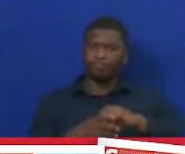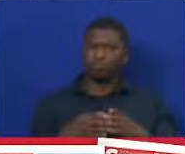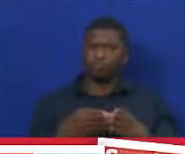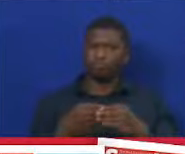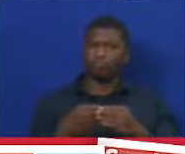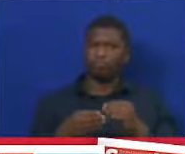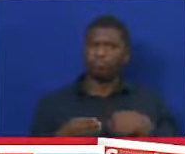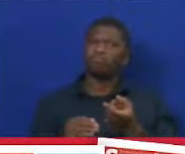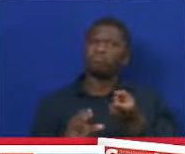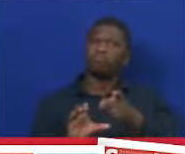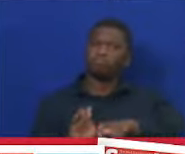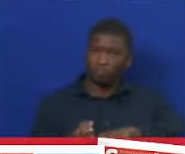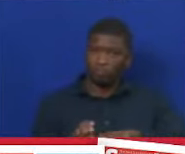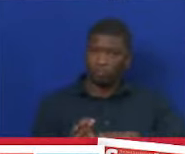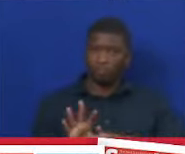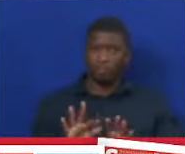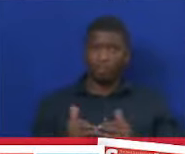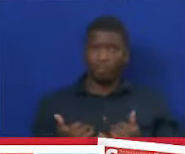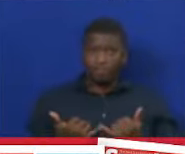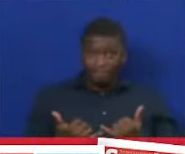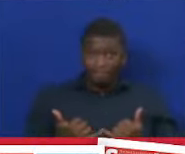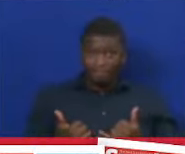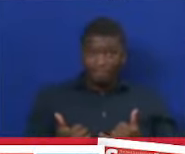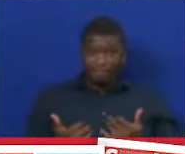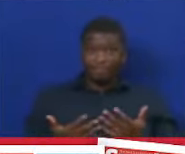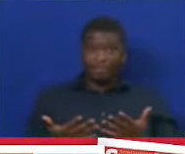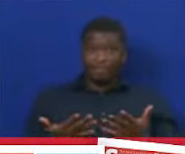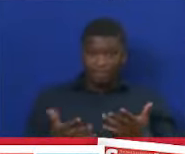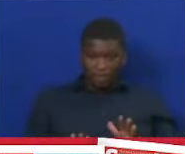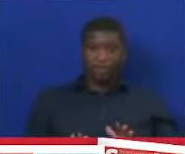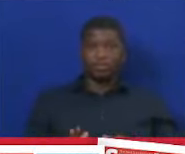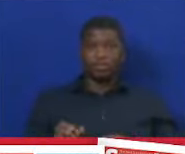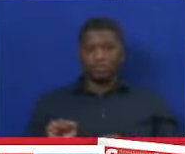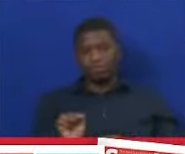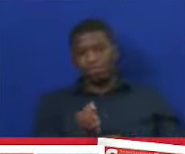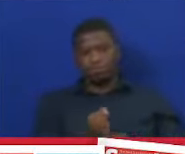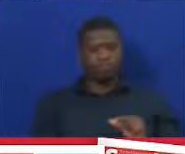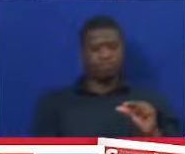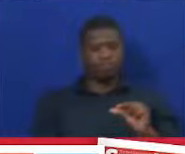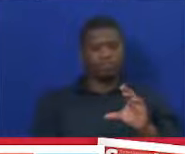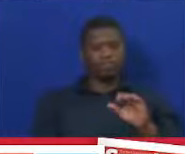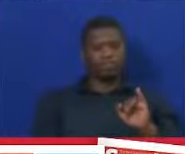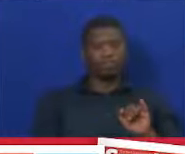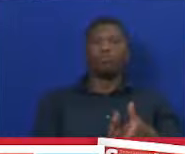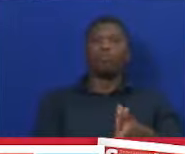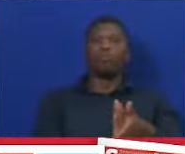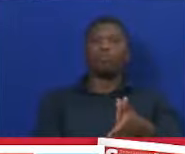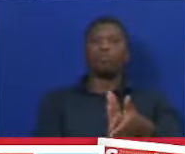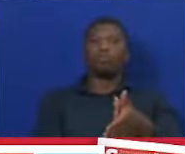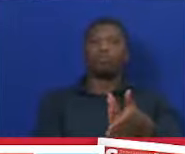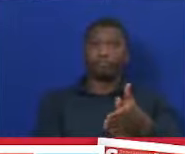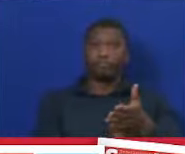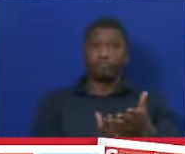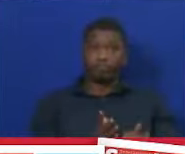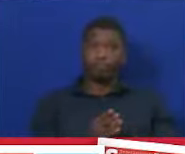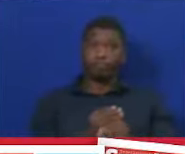Now I'm deployed to GCI Ops, and I am now a member